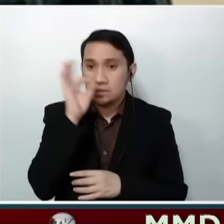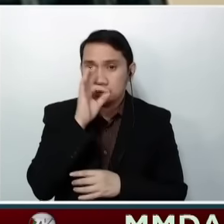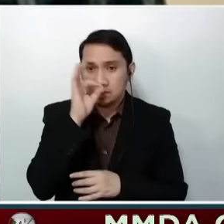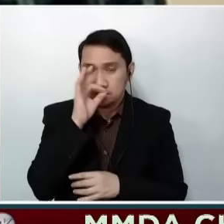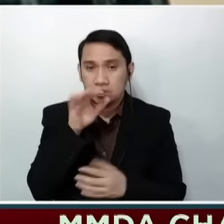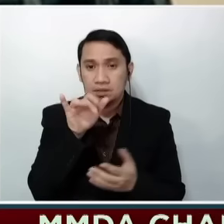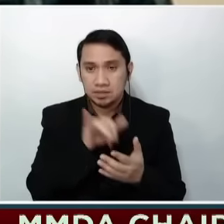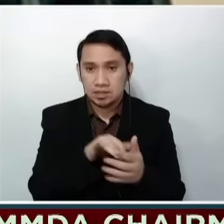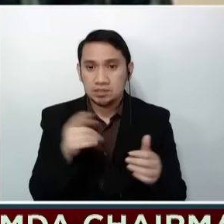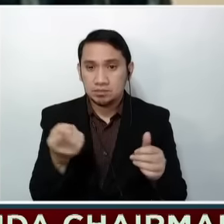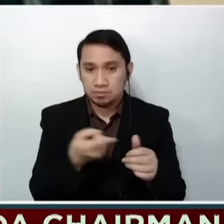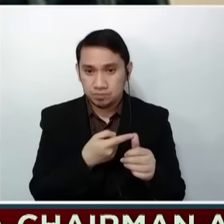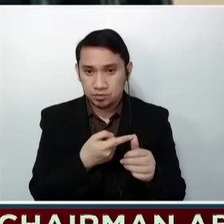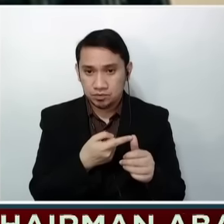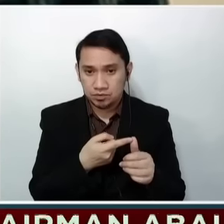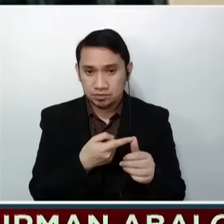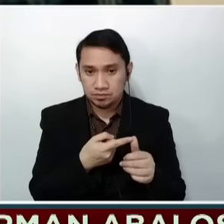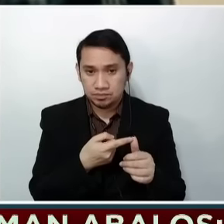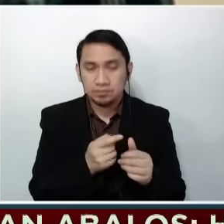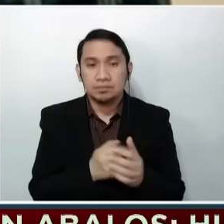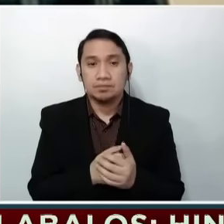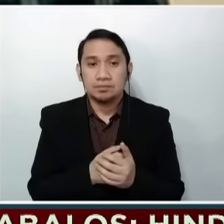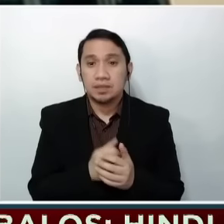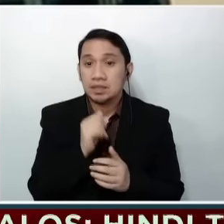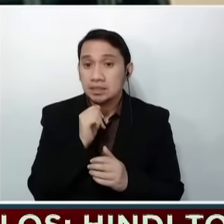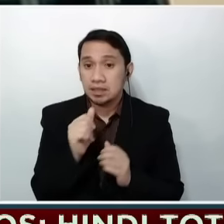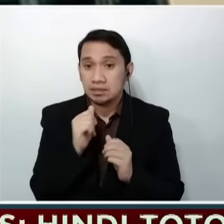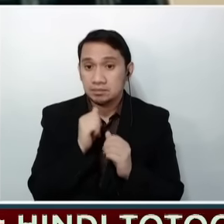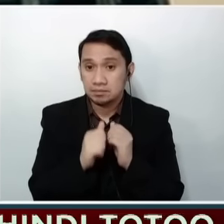and foremost. Now, it doesn't mean that